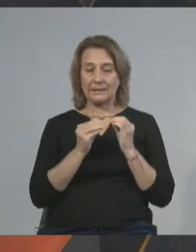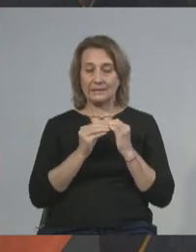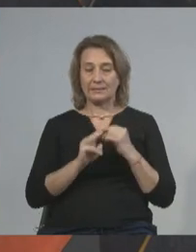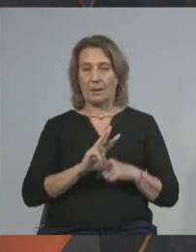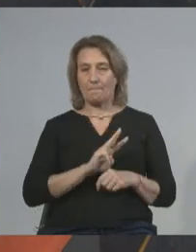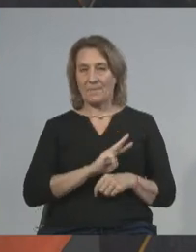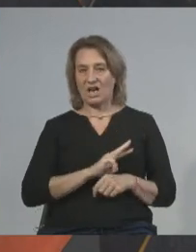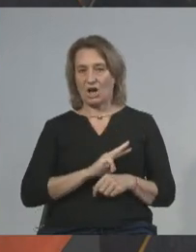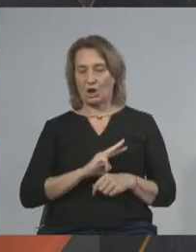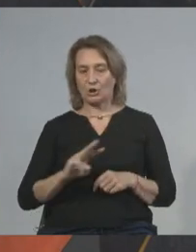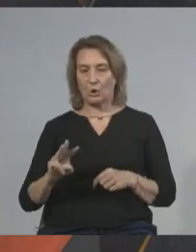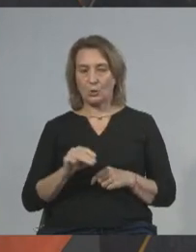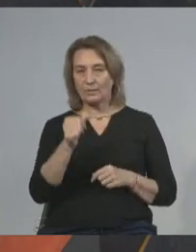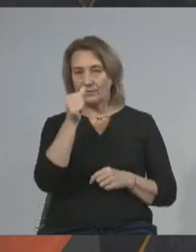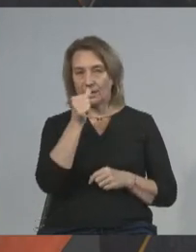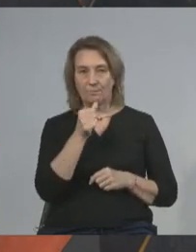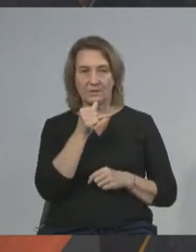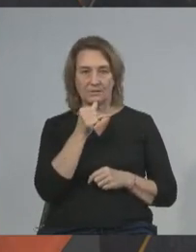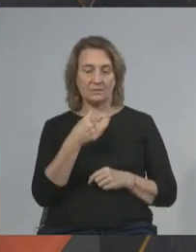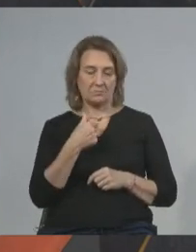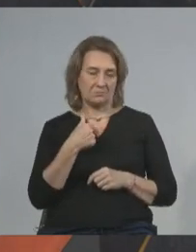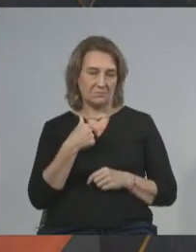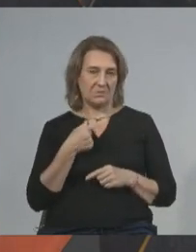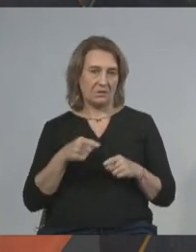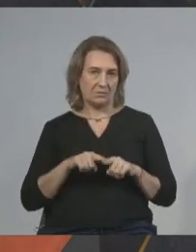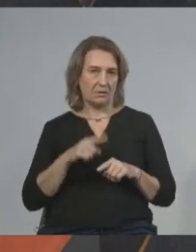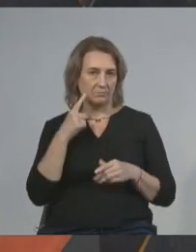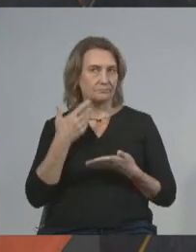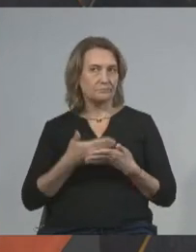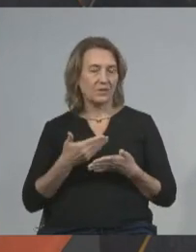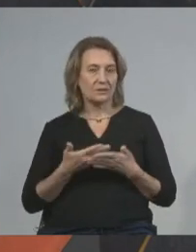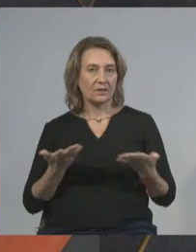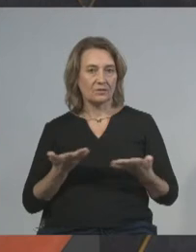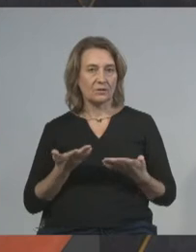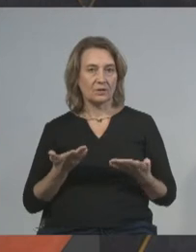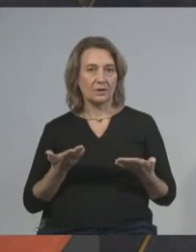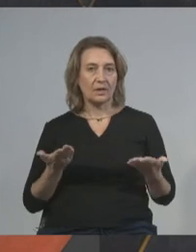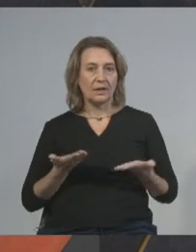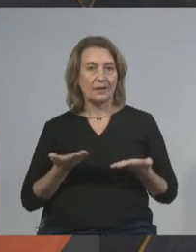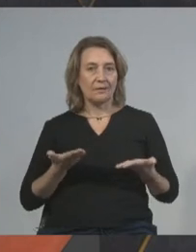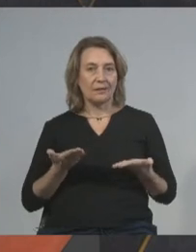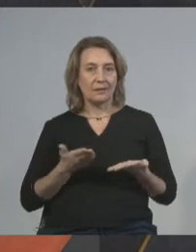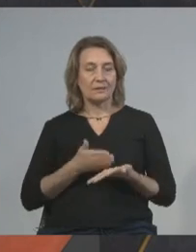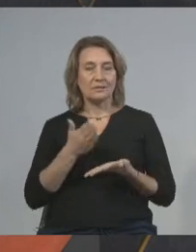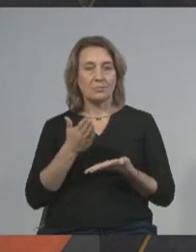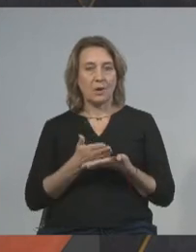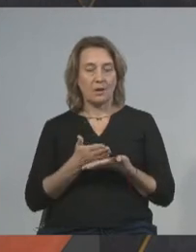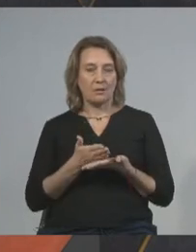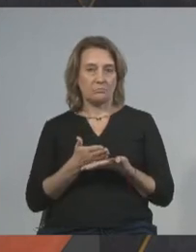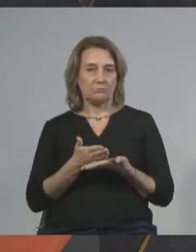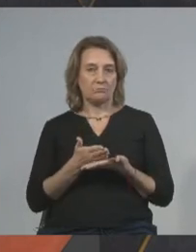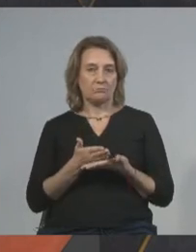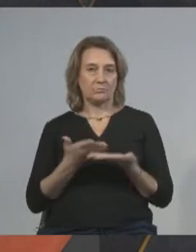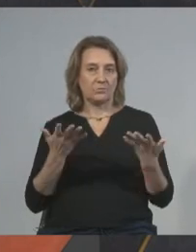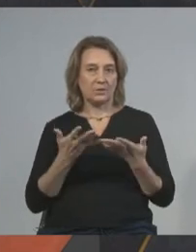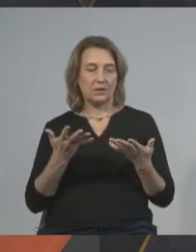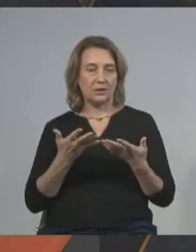you shall have at least 10 million sessions per month it seems to me so it has any sense